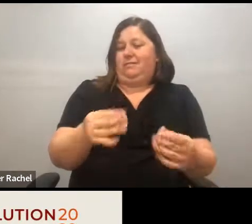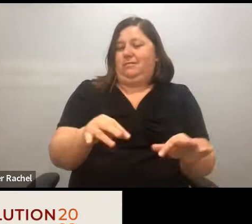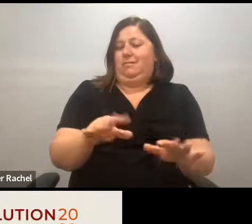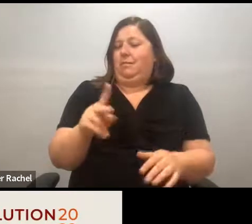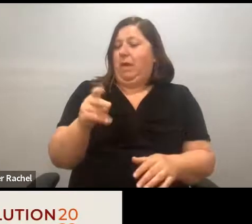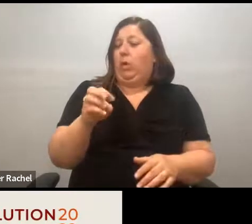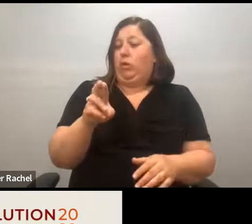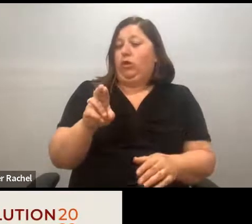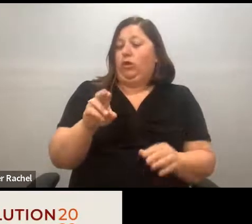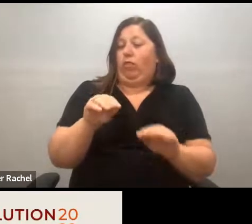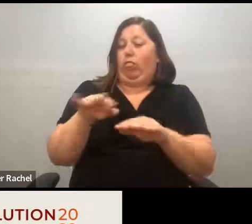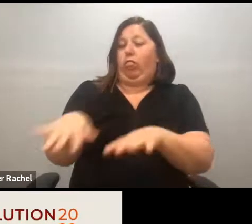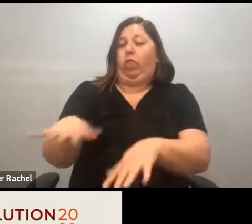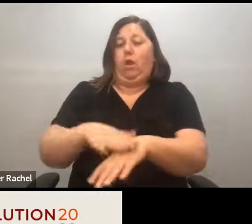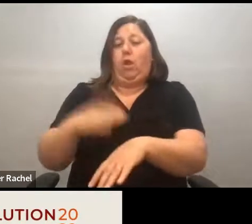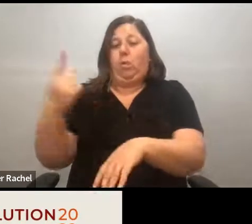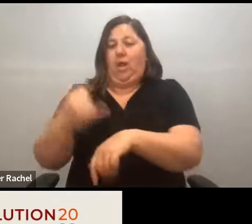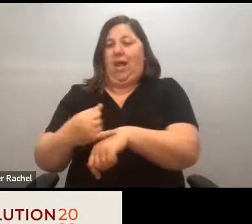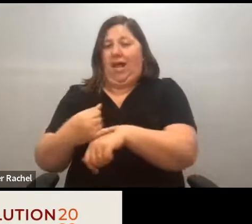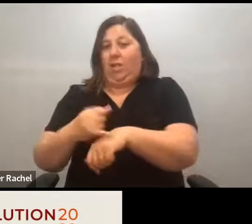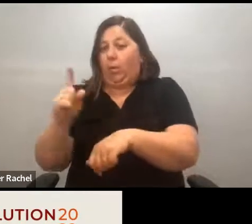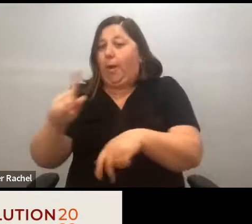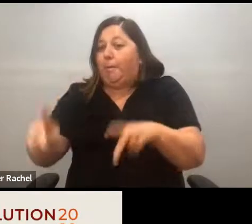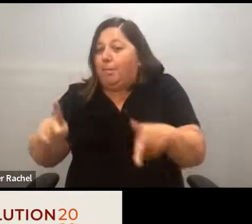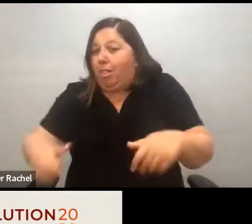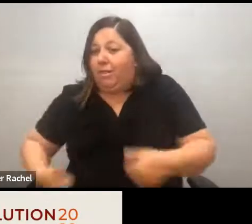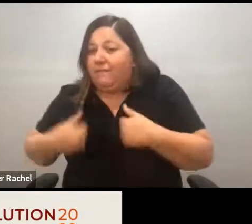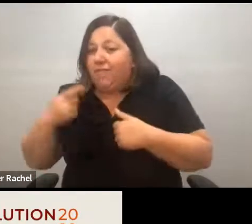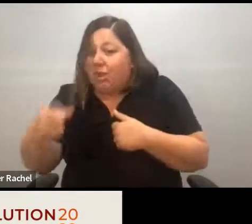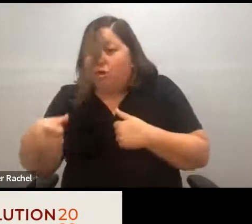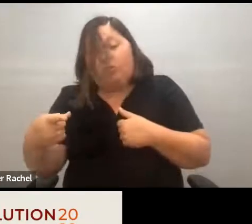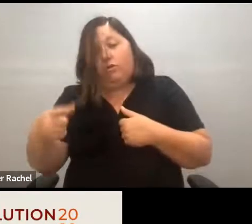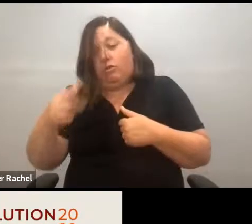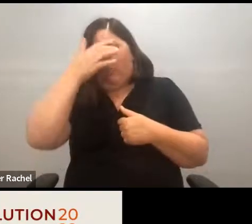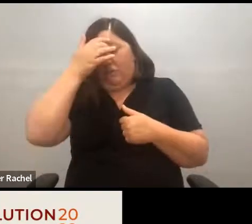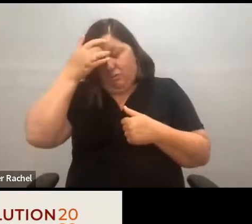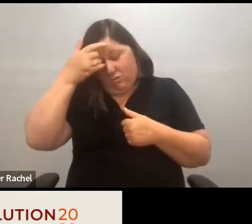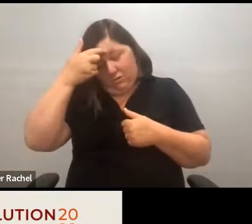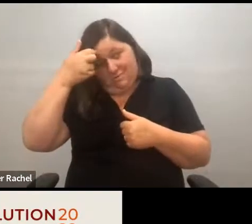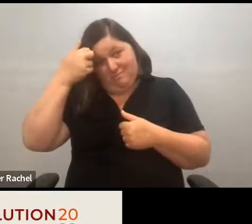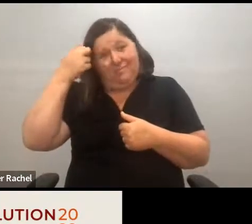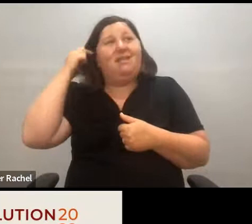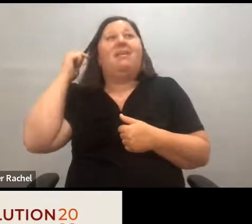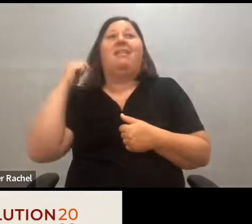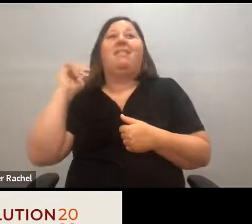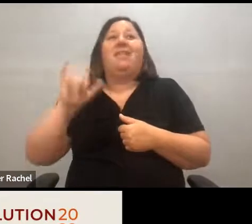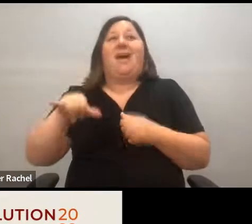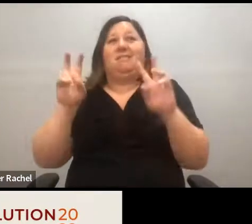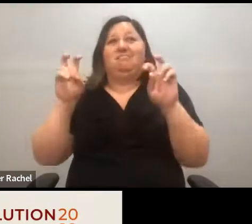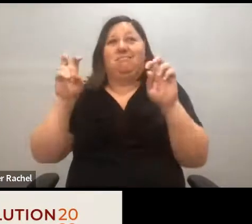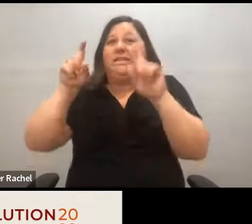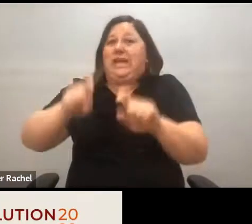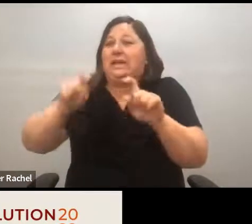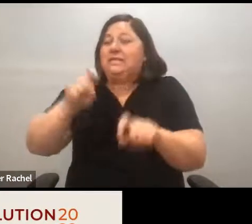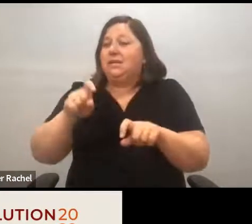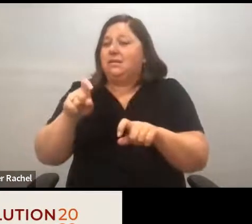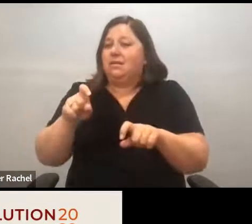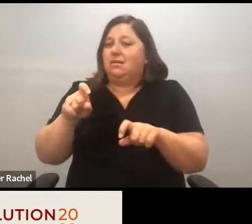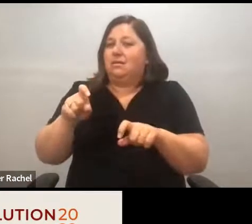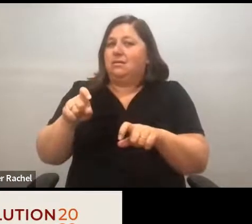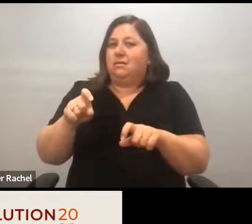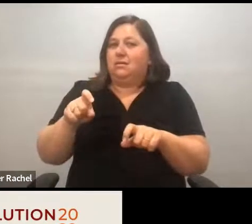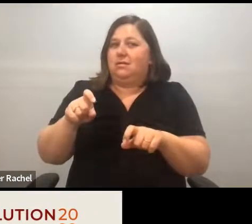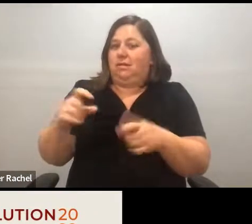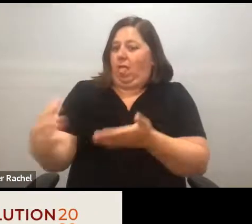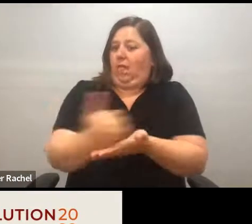one island where that was actually inhabited by people, you know, they used that to inform what, you know, to get